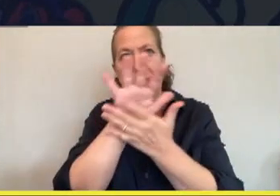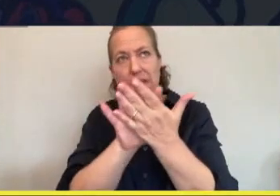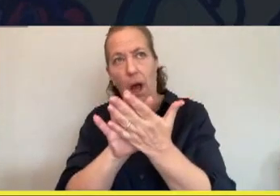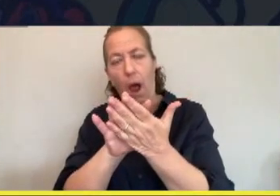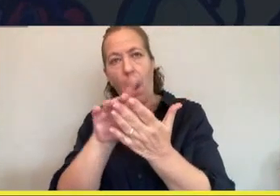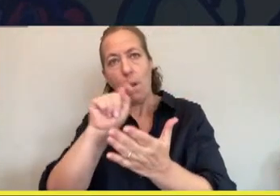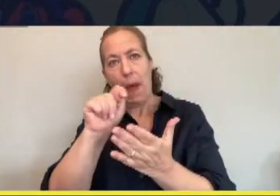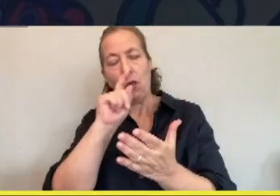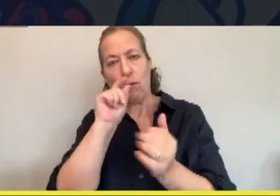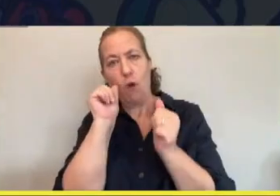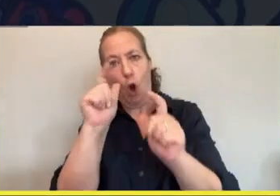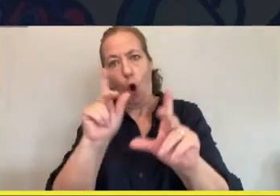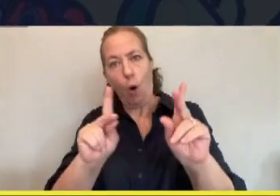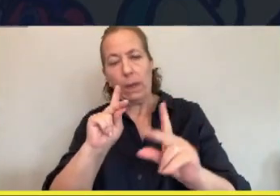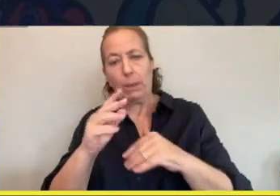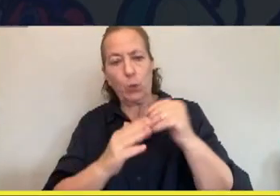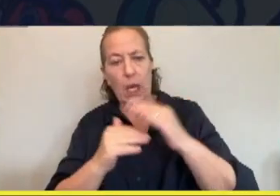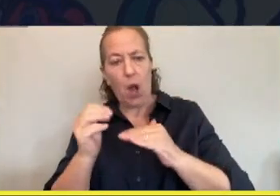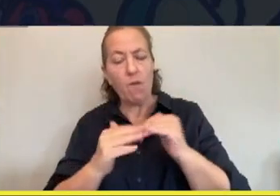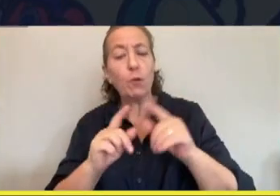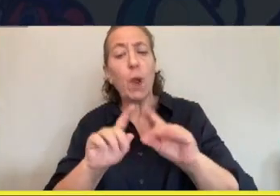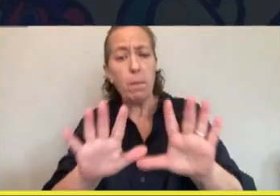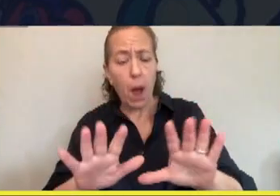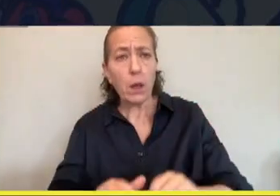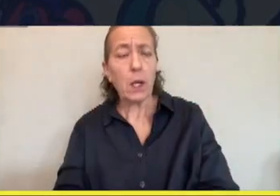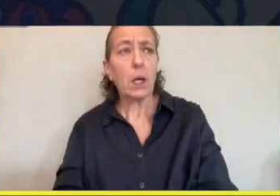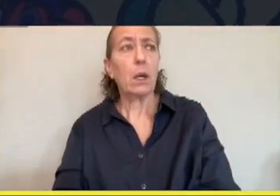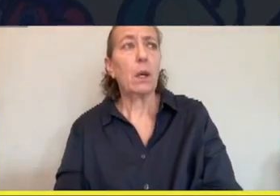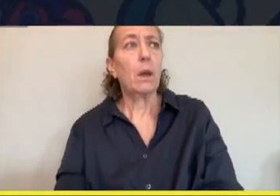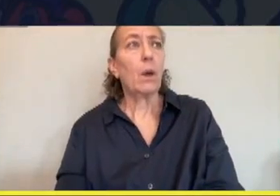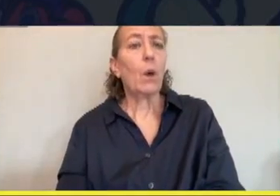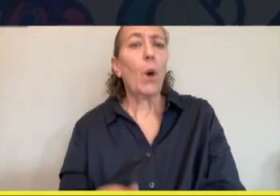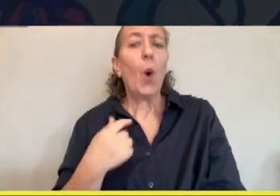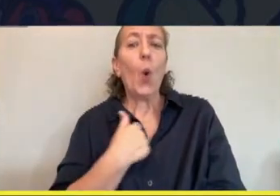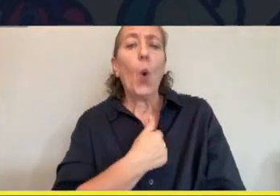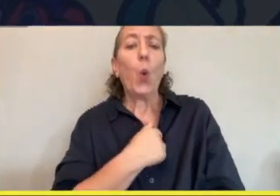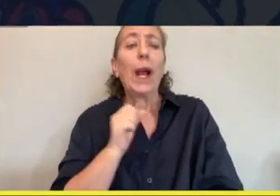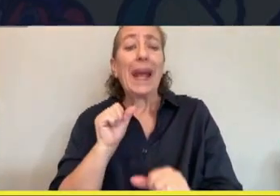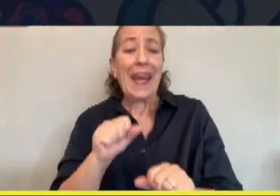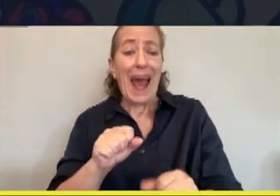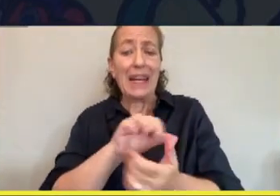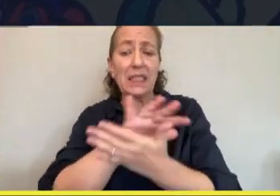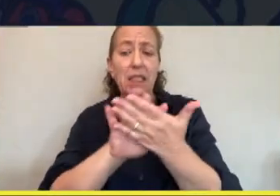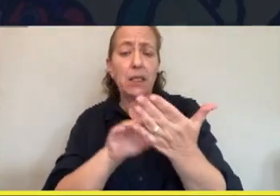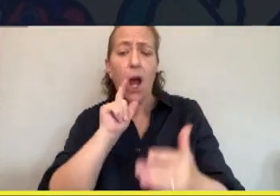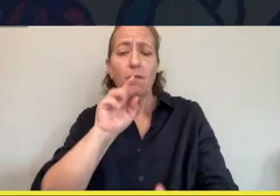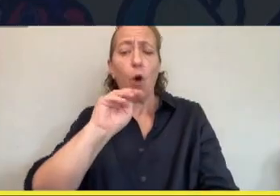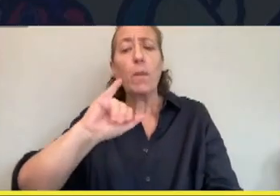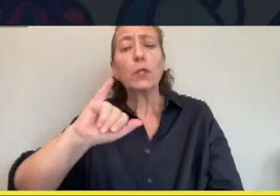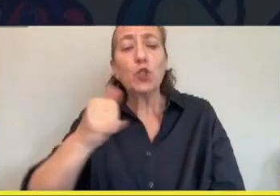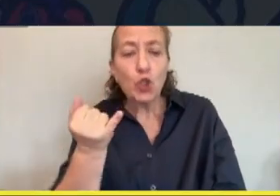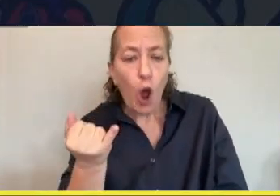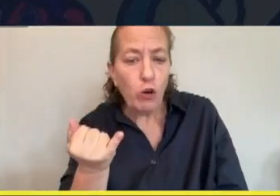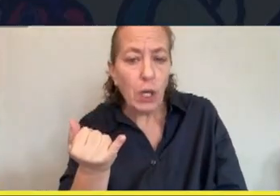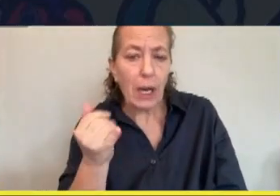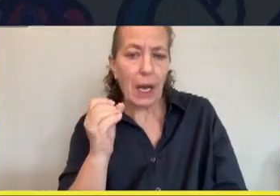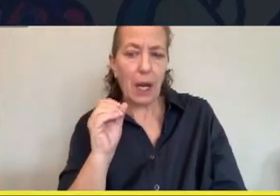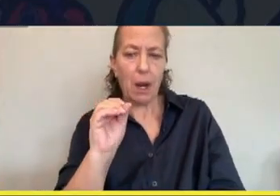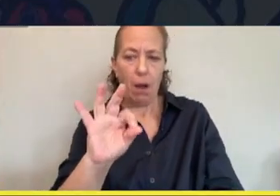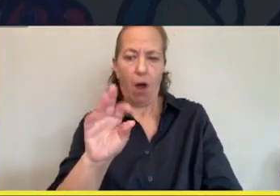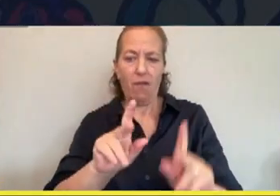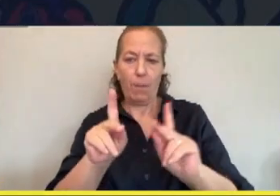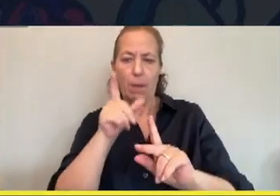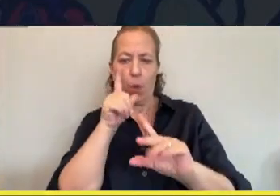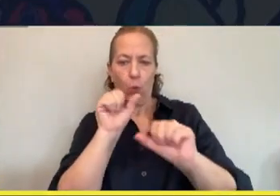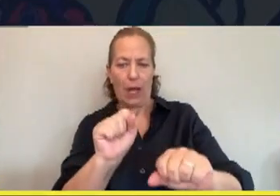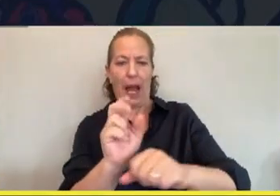But we can at least get to a point where the majority of people will be able to use a system. And again, this requires